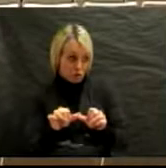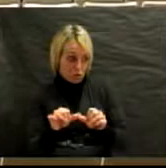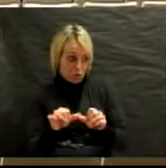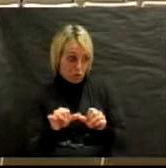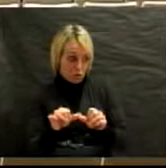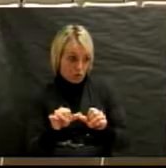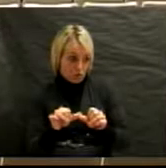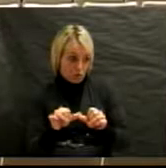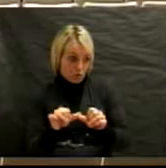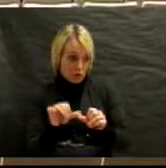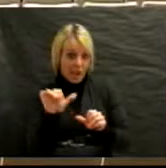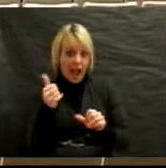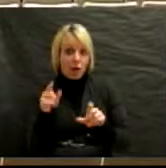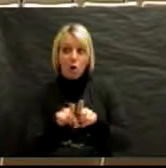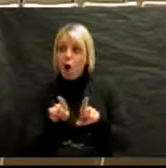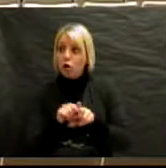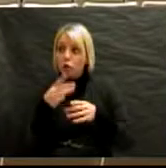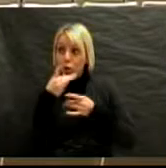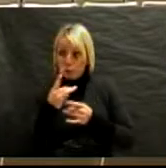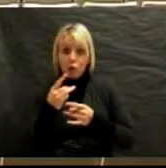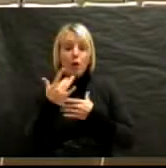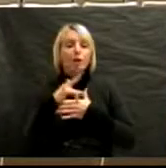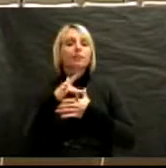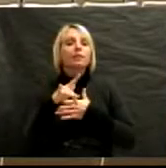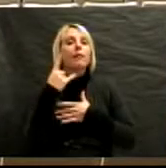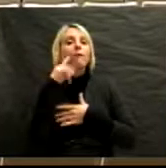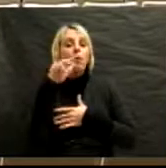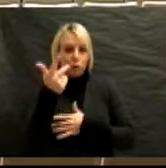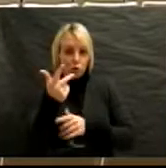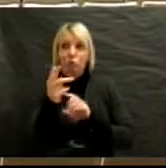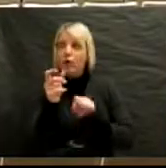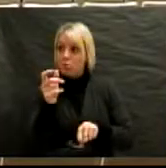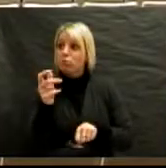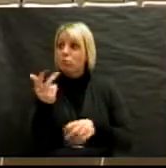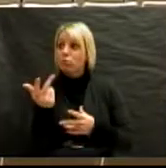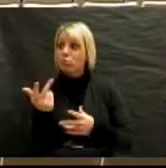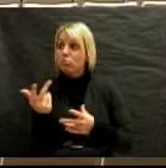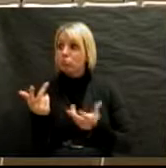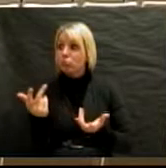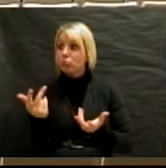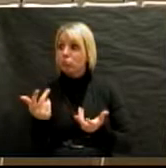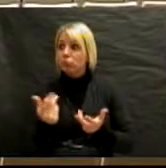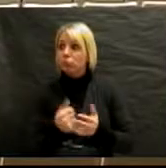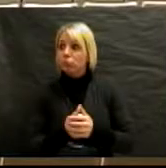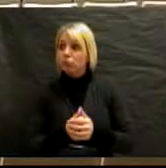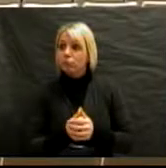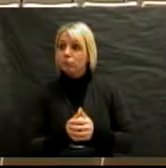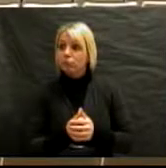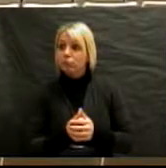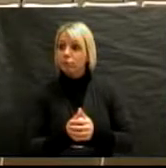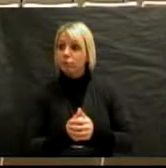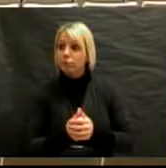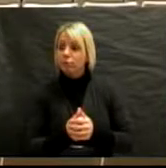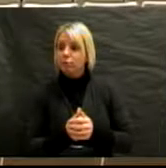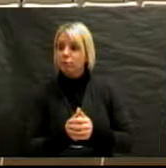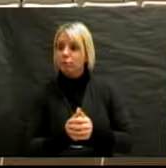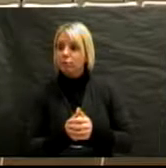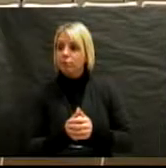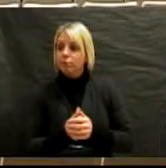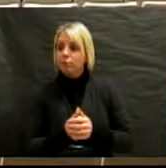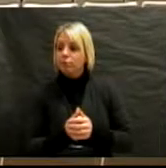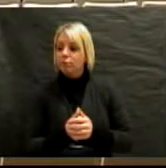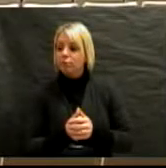room for a third if there was an interest. Okay. All right, hearing none,